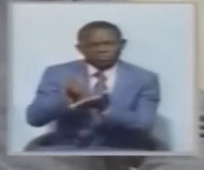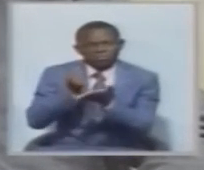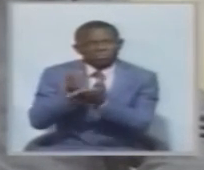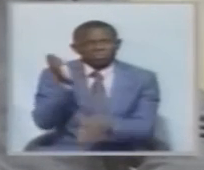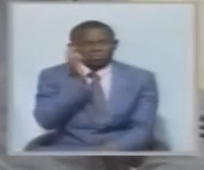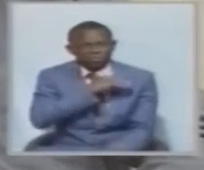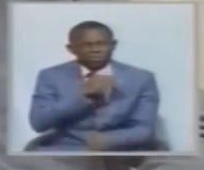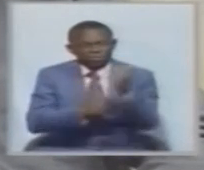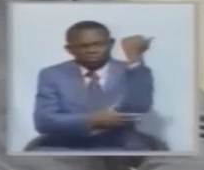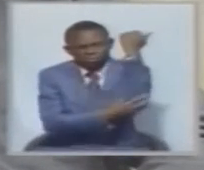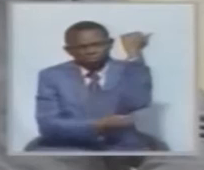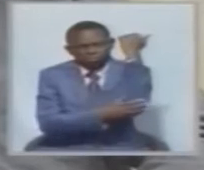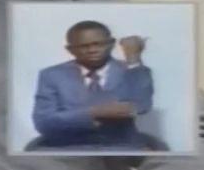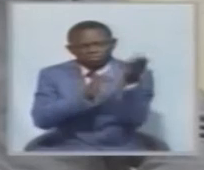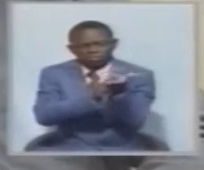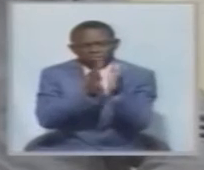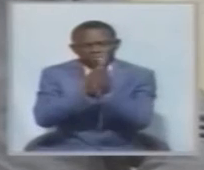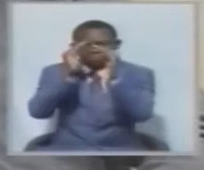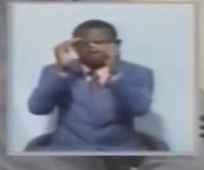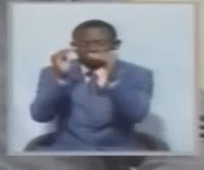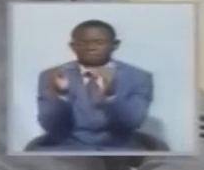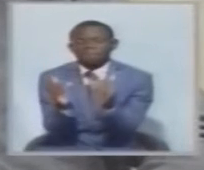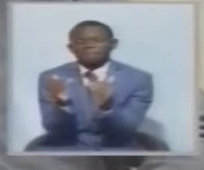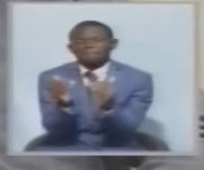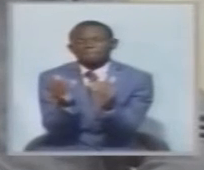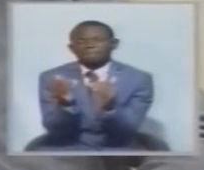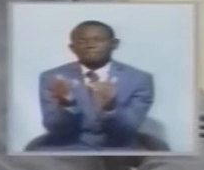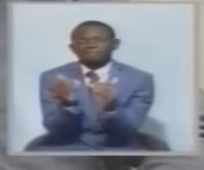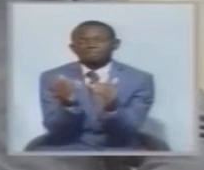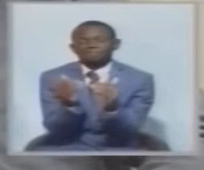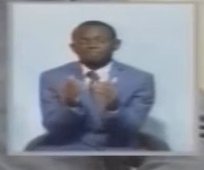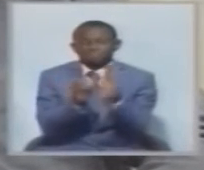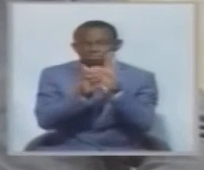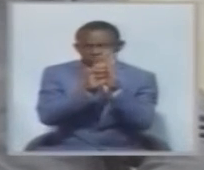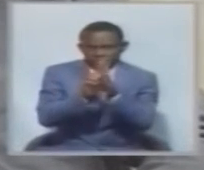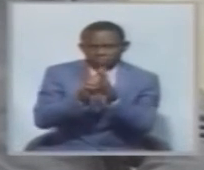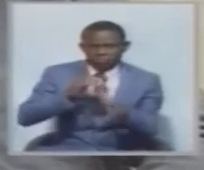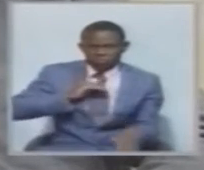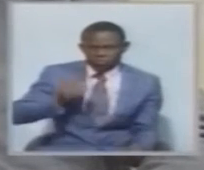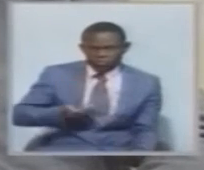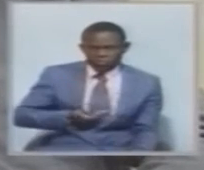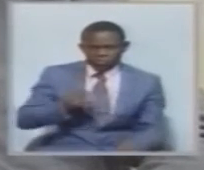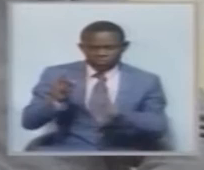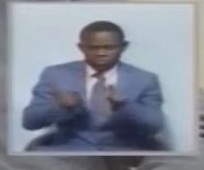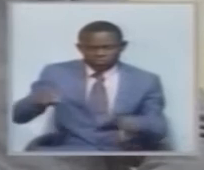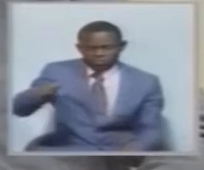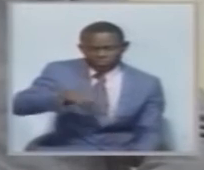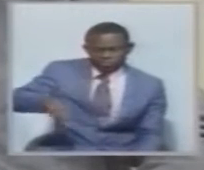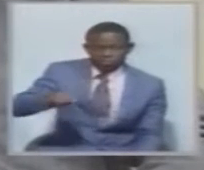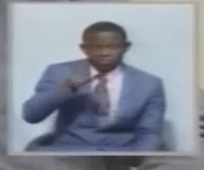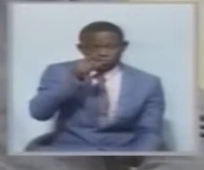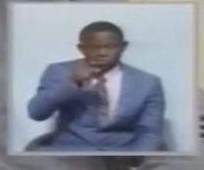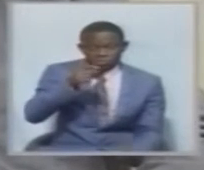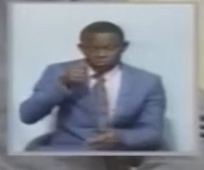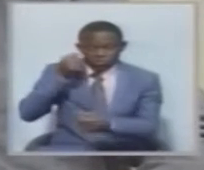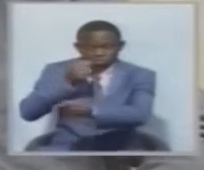Because what will happen is that if you, say for instance, if you look at the women, you empower them, I think then that gives them